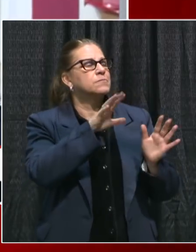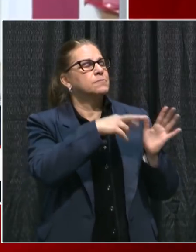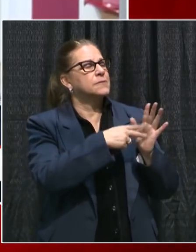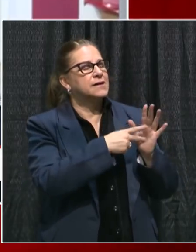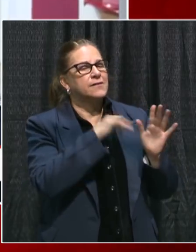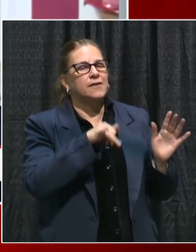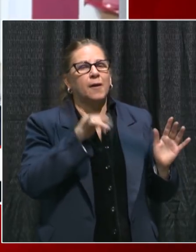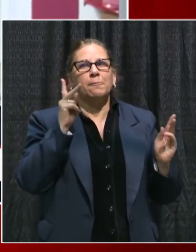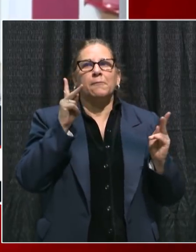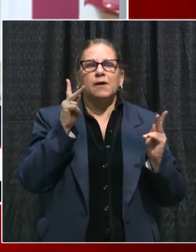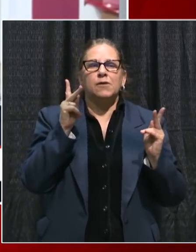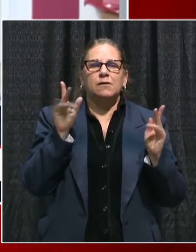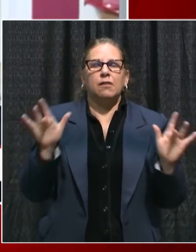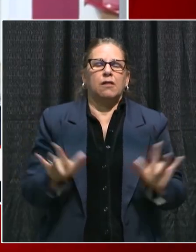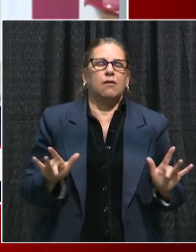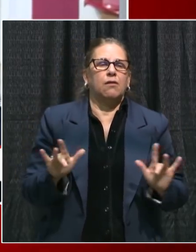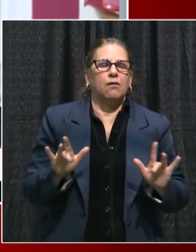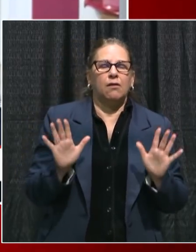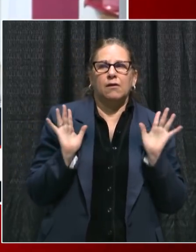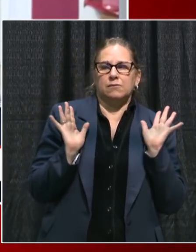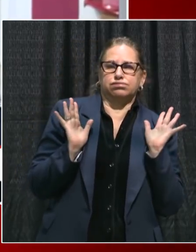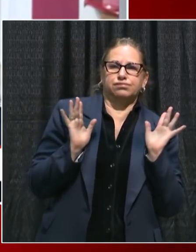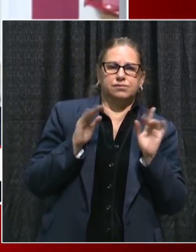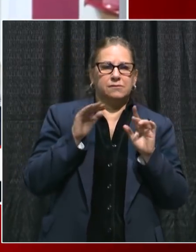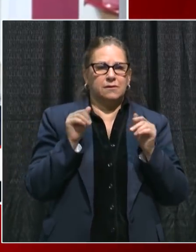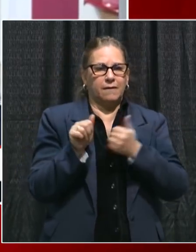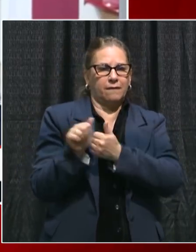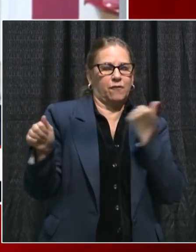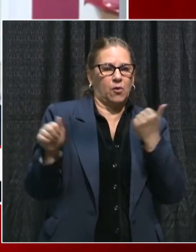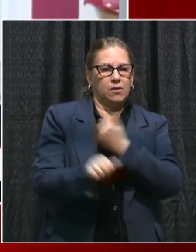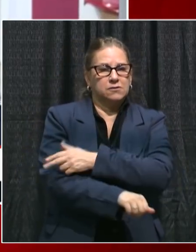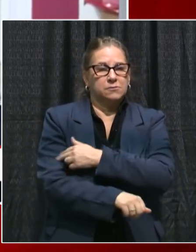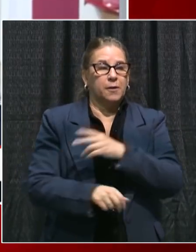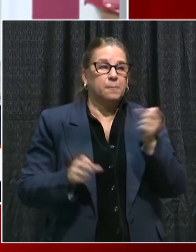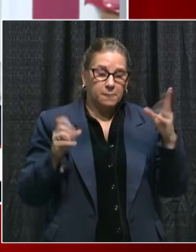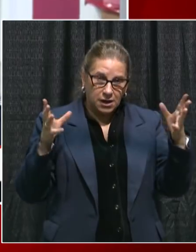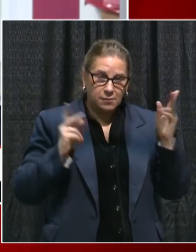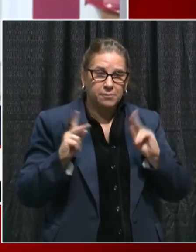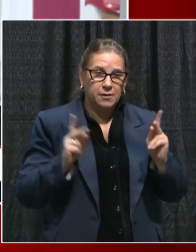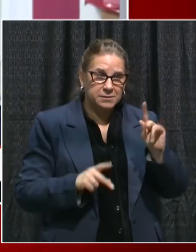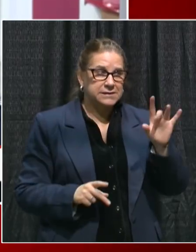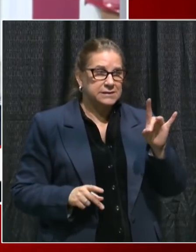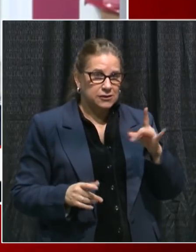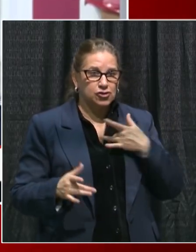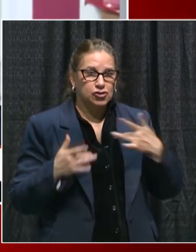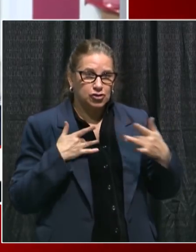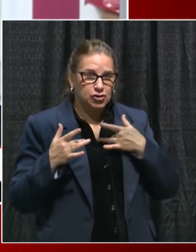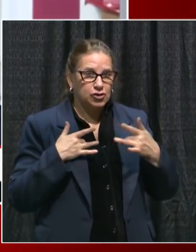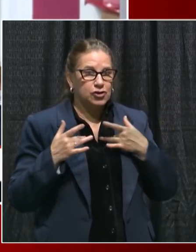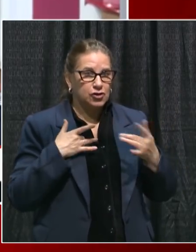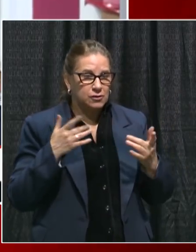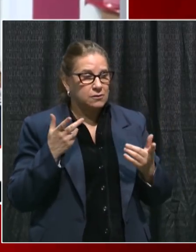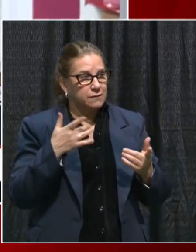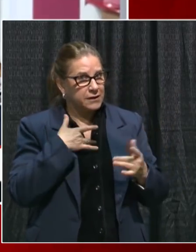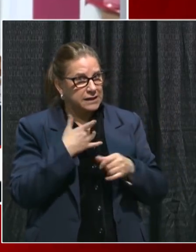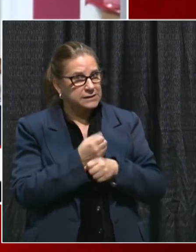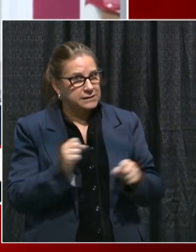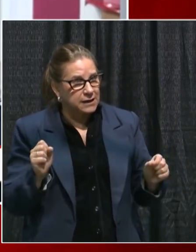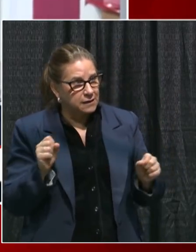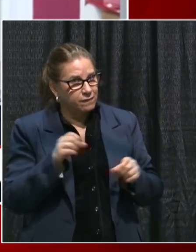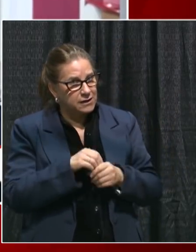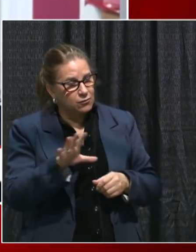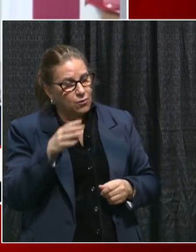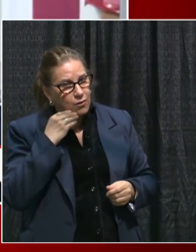have expressed concerns about what this means for their safety protocol in their neighborhood, or if it's nothing they have. I just haven't heard